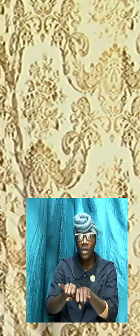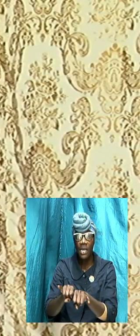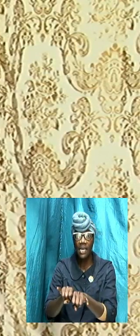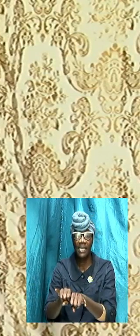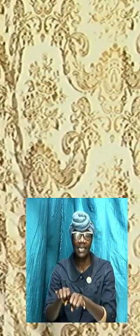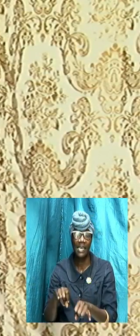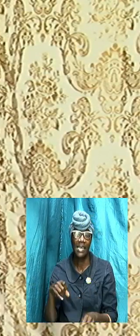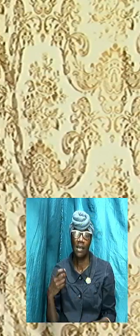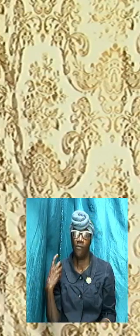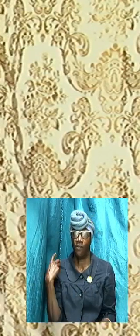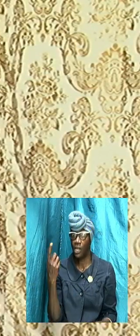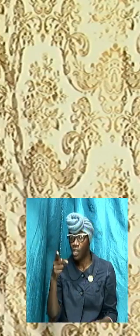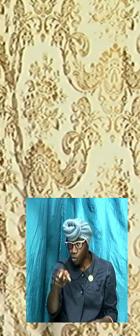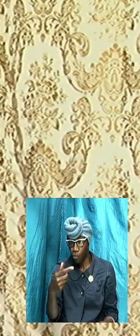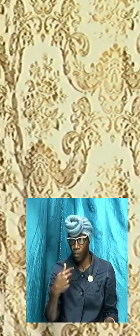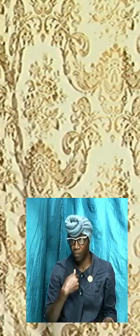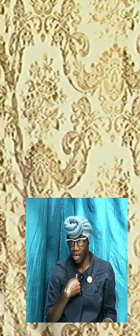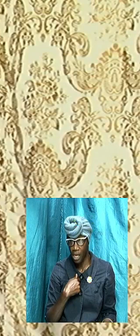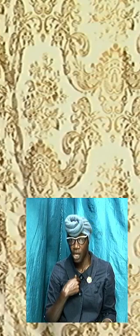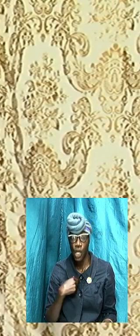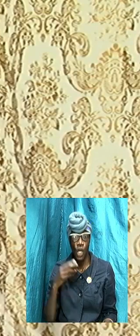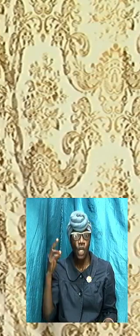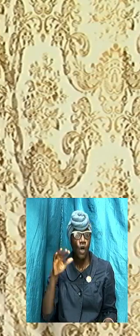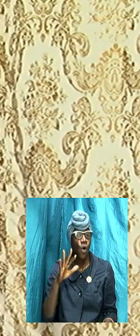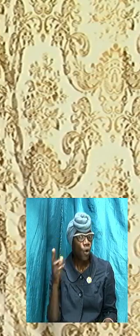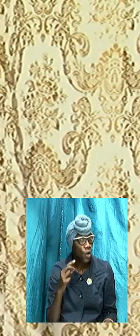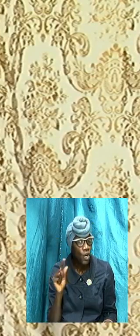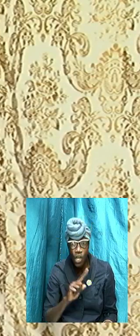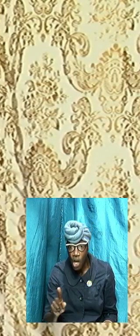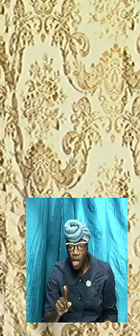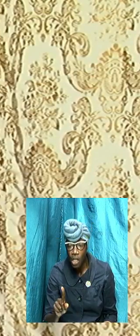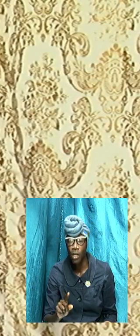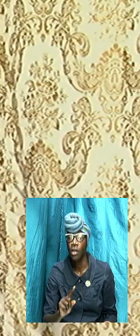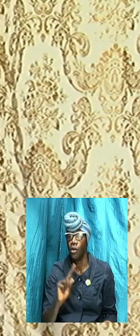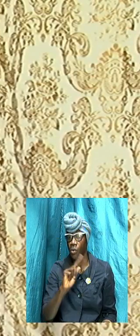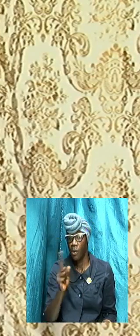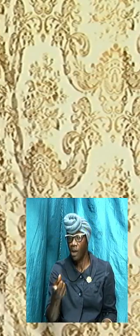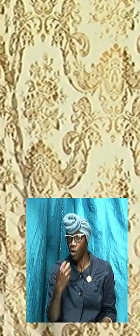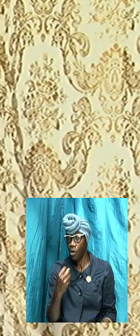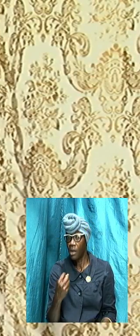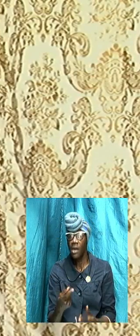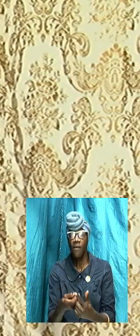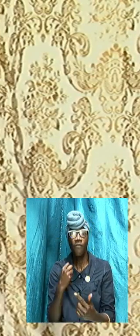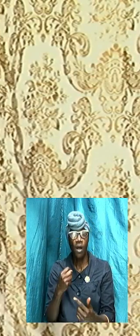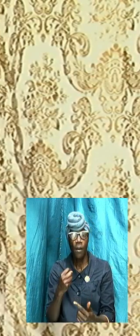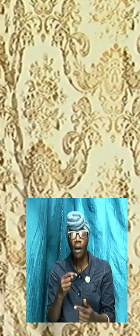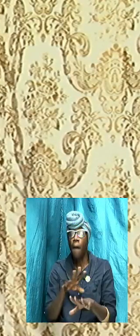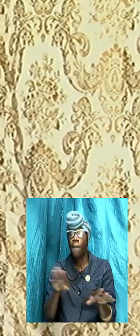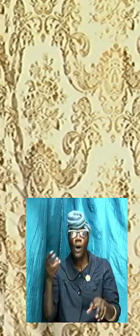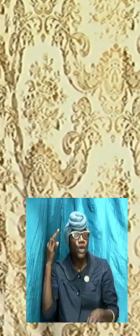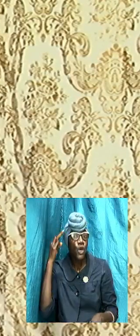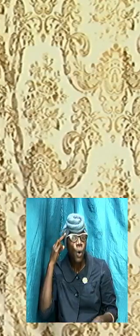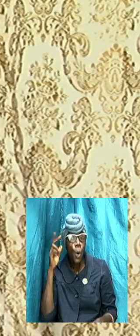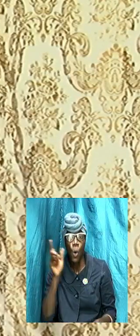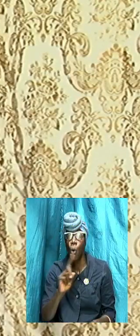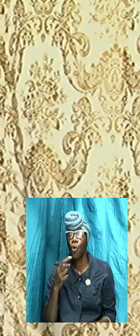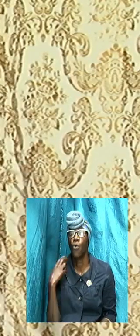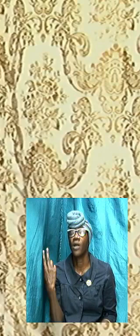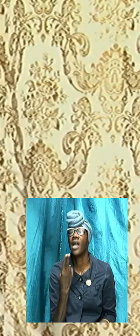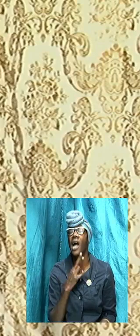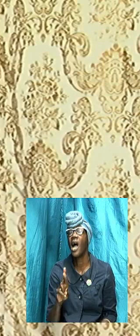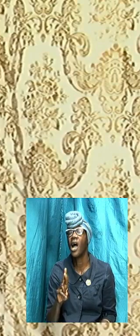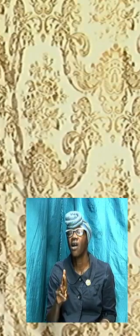to not only know where we are coming from, but we must know who we are. Amen. And we look at the fact that, look here, we are just not